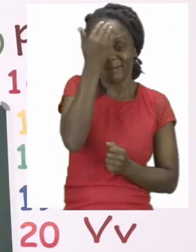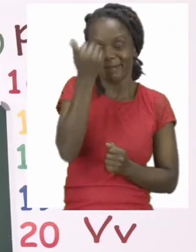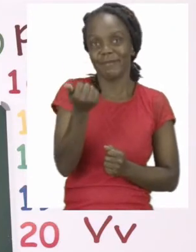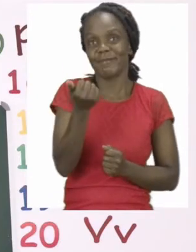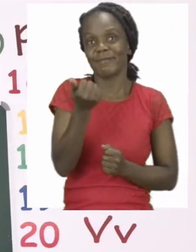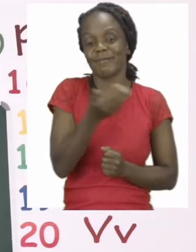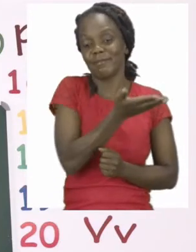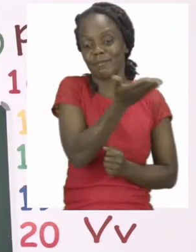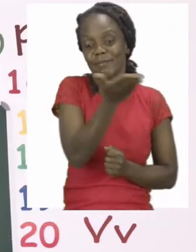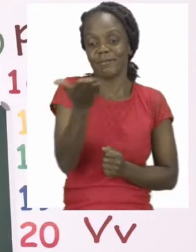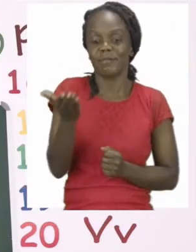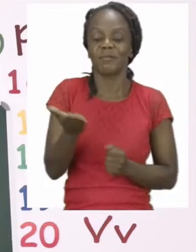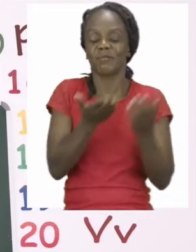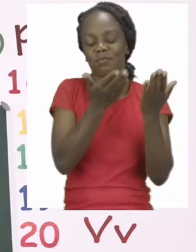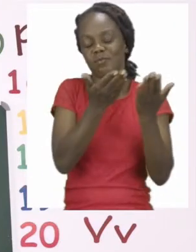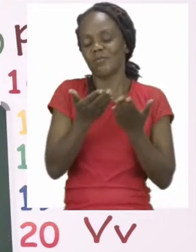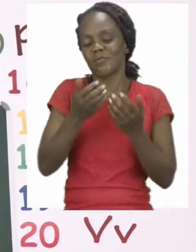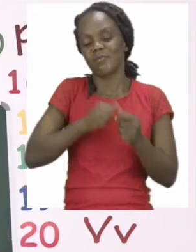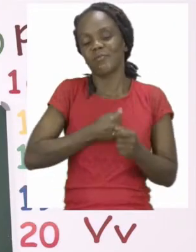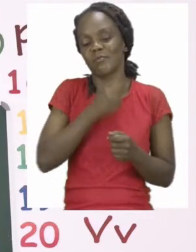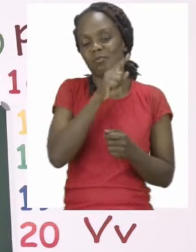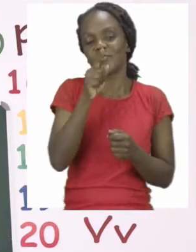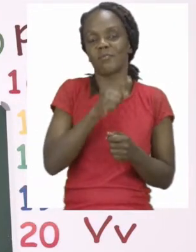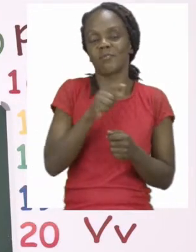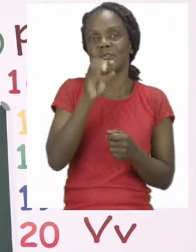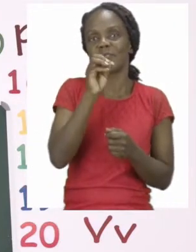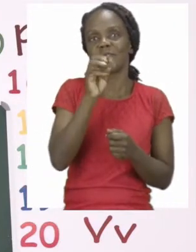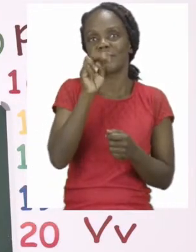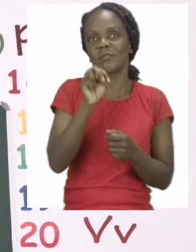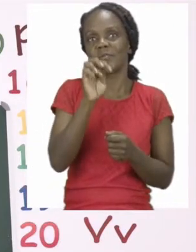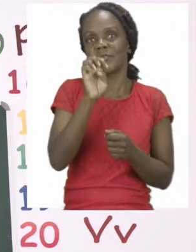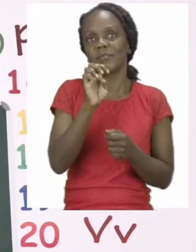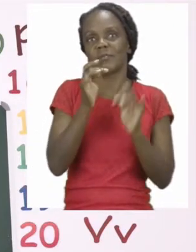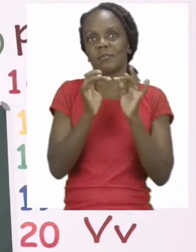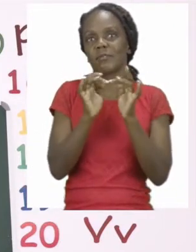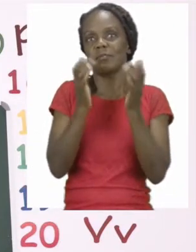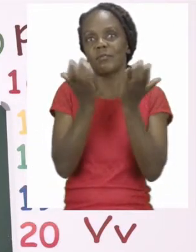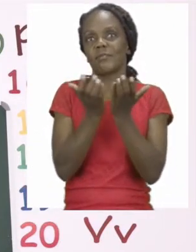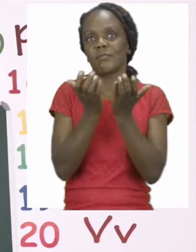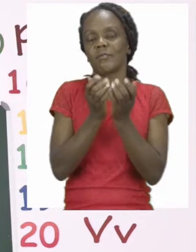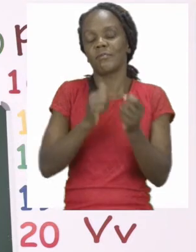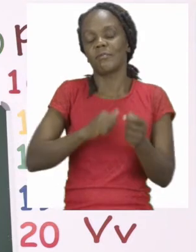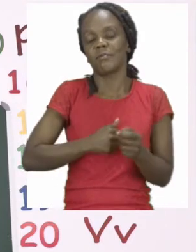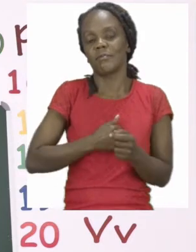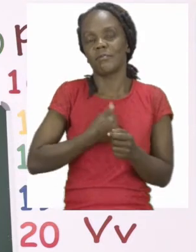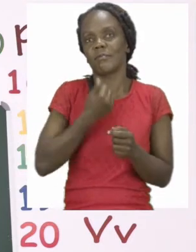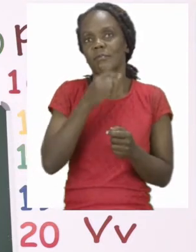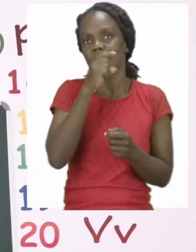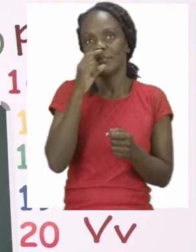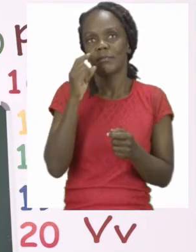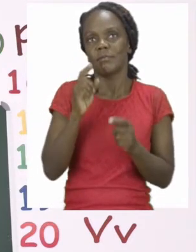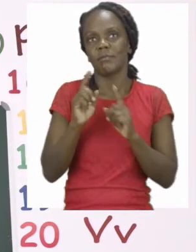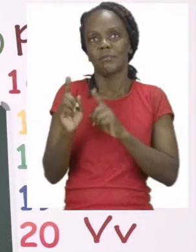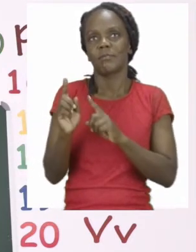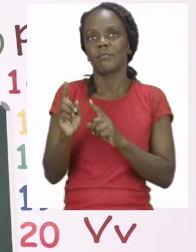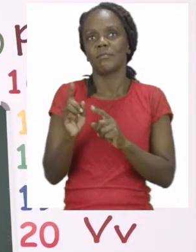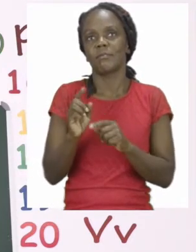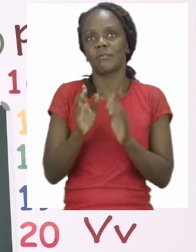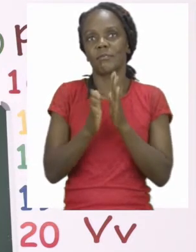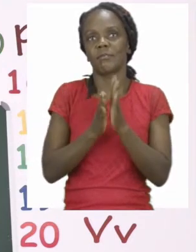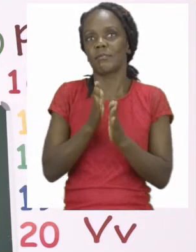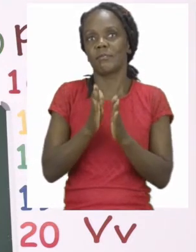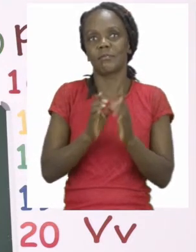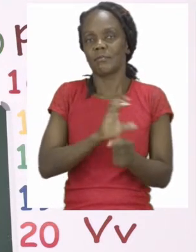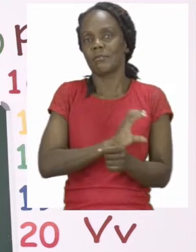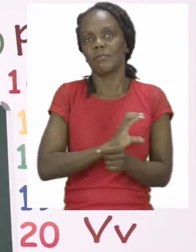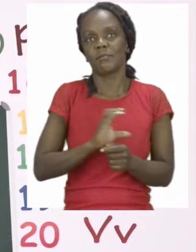Hello everyone and welcome to MyZone Online School. My name is Teacher Mutsa and thank